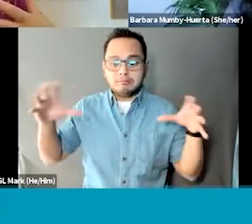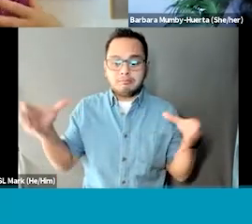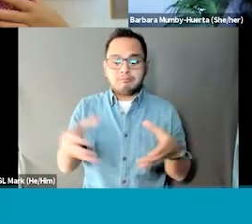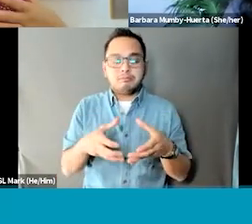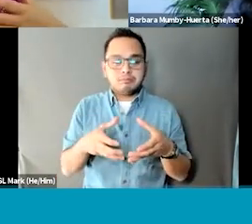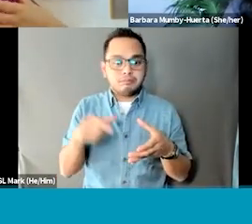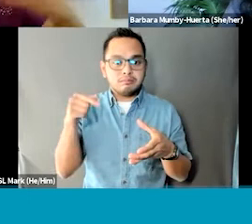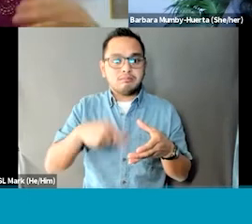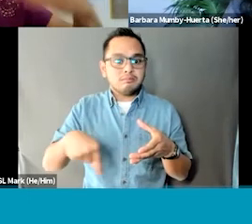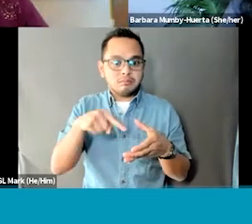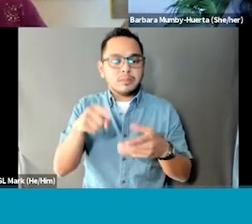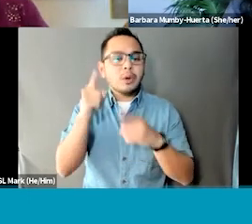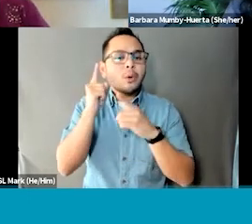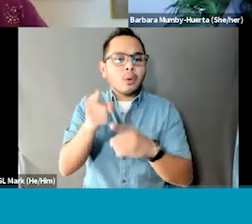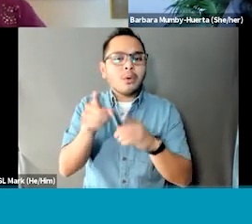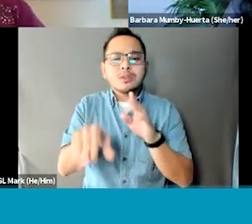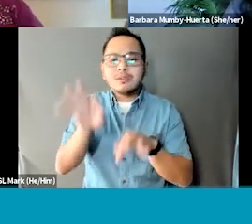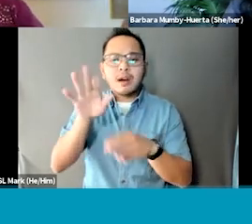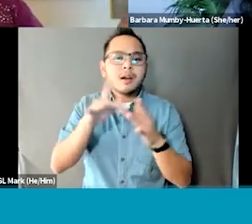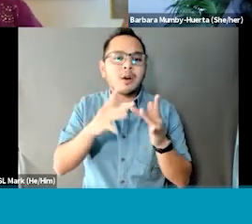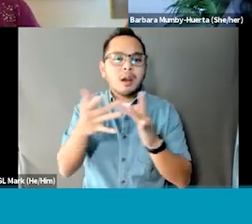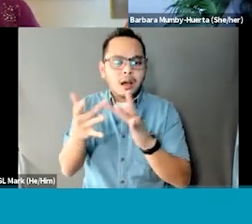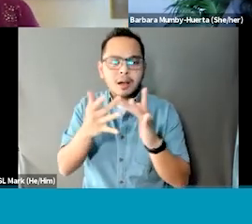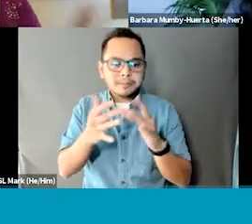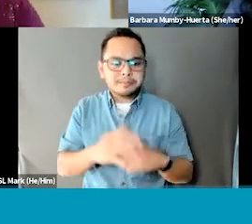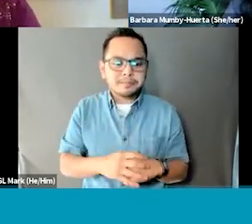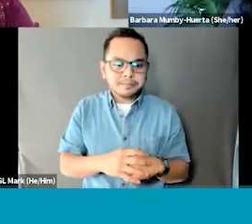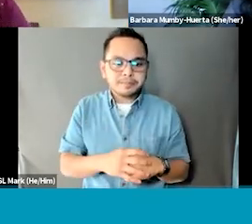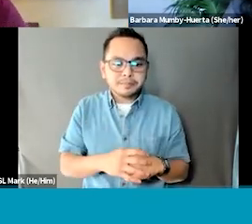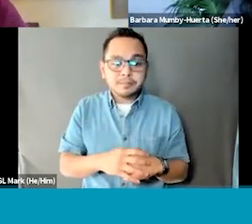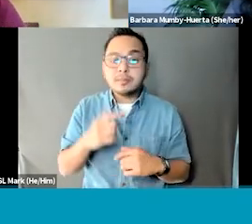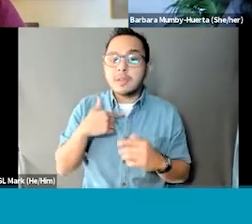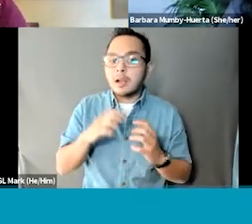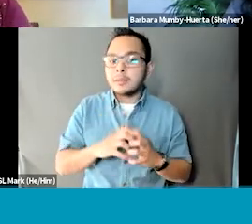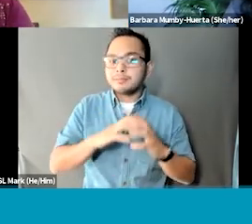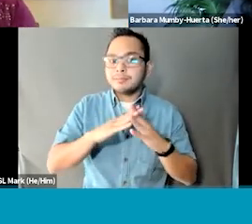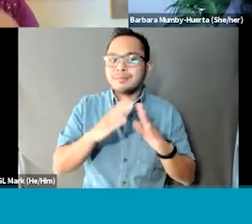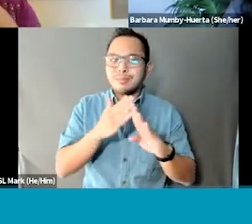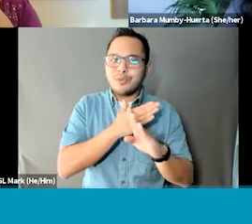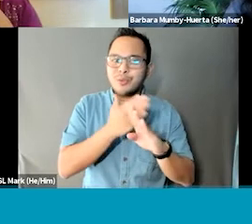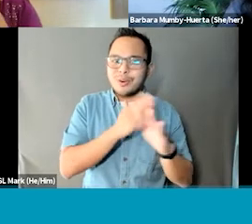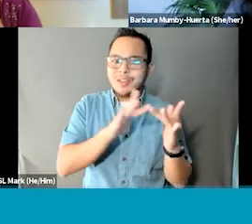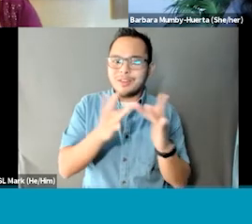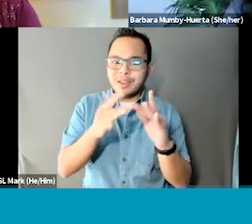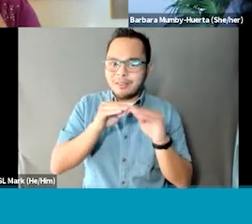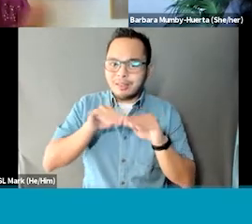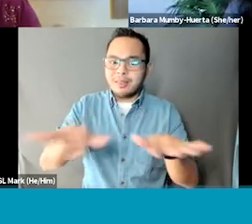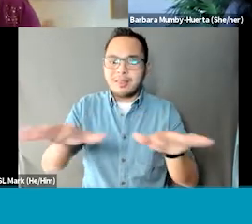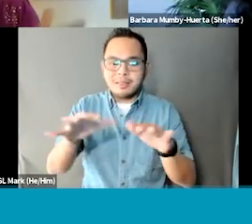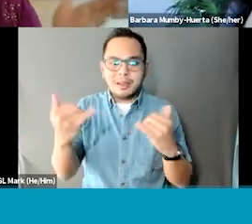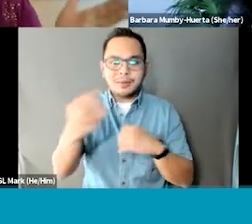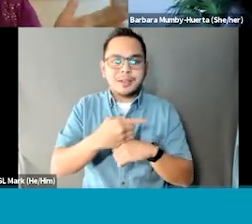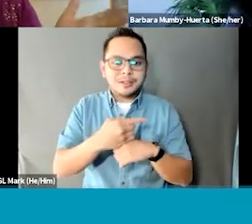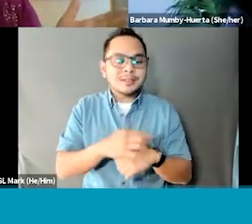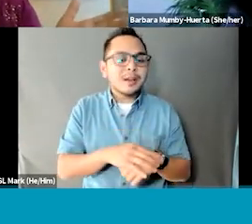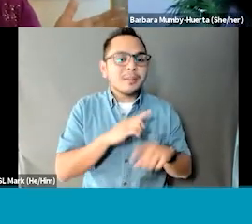to be able to find it on the internet. And I started this before the internet was the way it is now. But